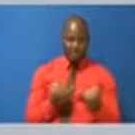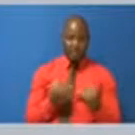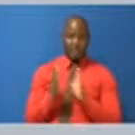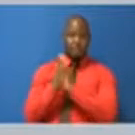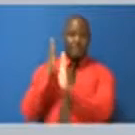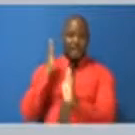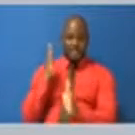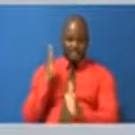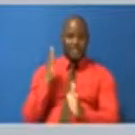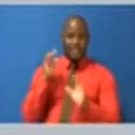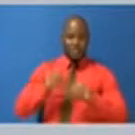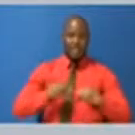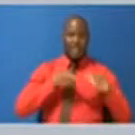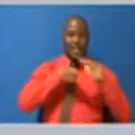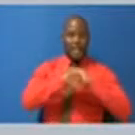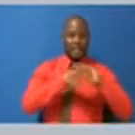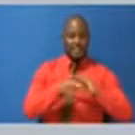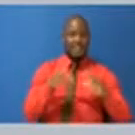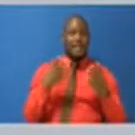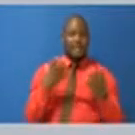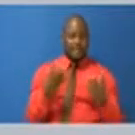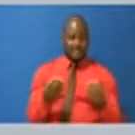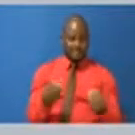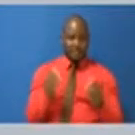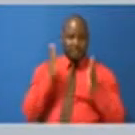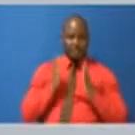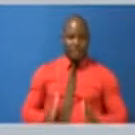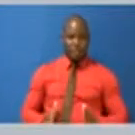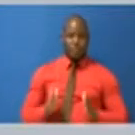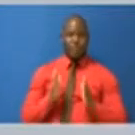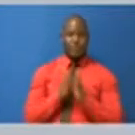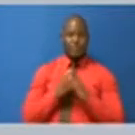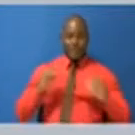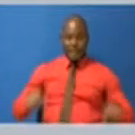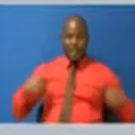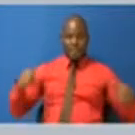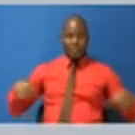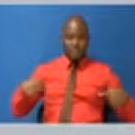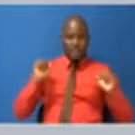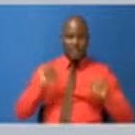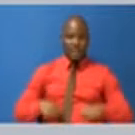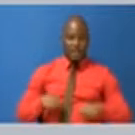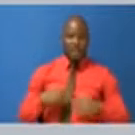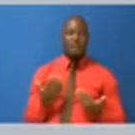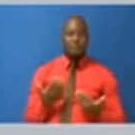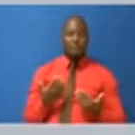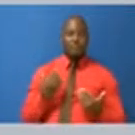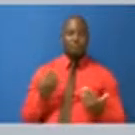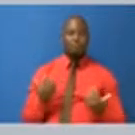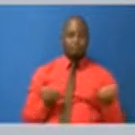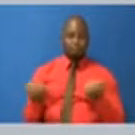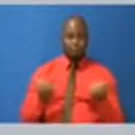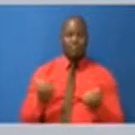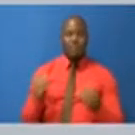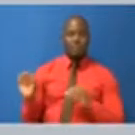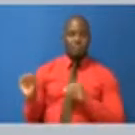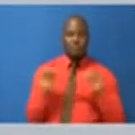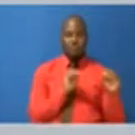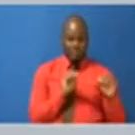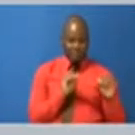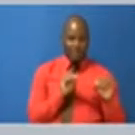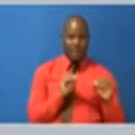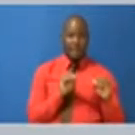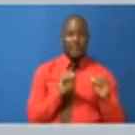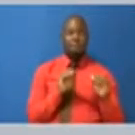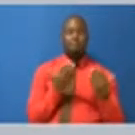bars which are accessible to the person with a wheelchair he can just driving and lifted to the to